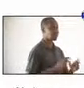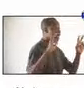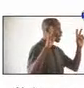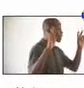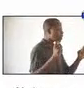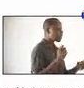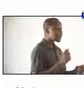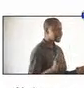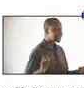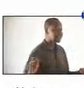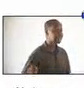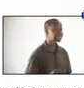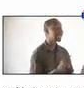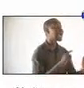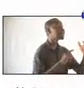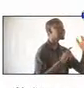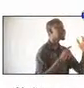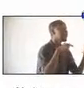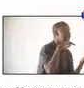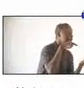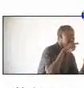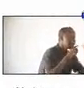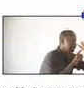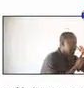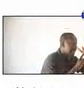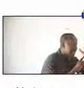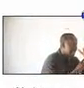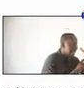Topic sentences are the main ideas of the paragraph